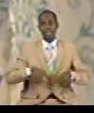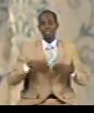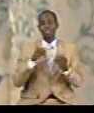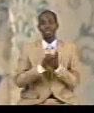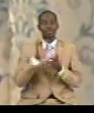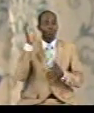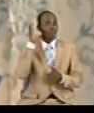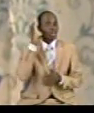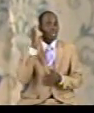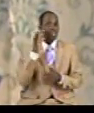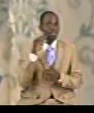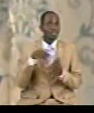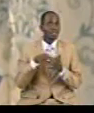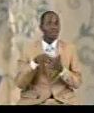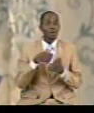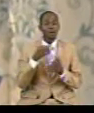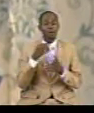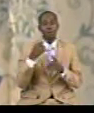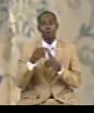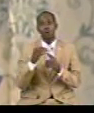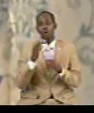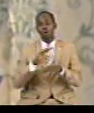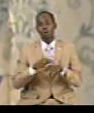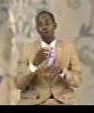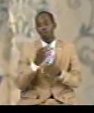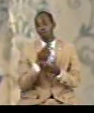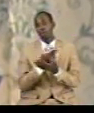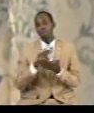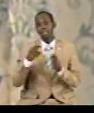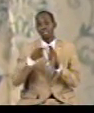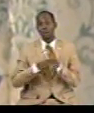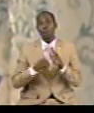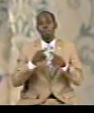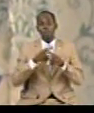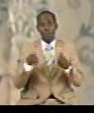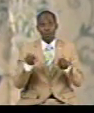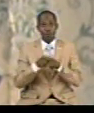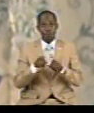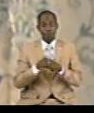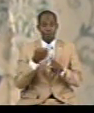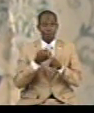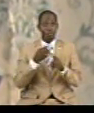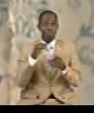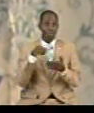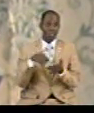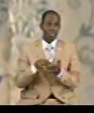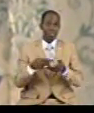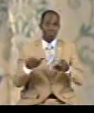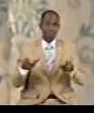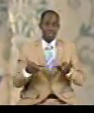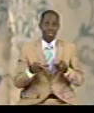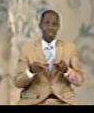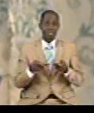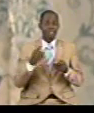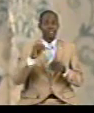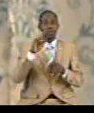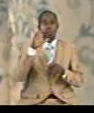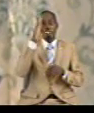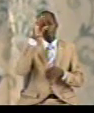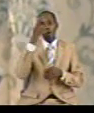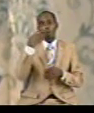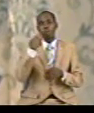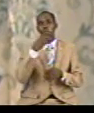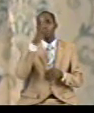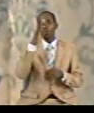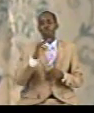the message of holiness comes out here. And the man that God is using in that place where that voice sounded